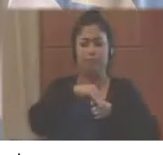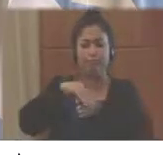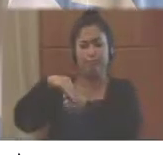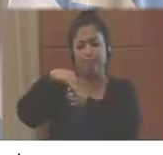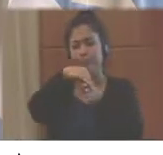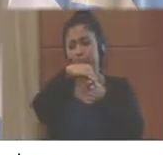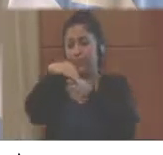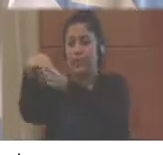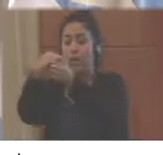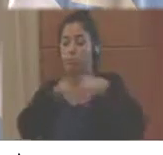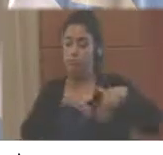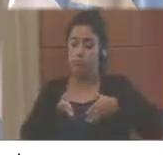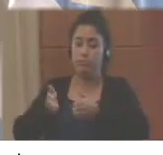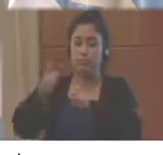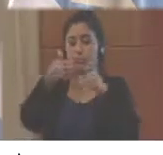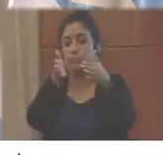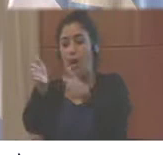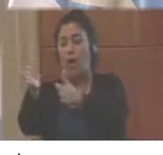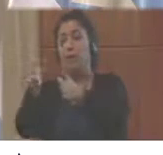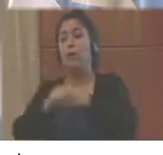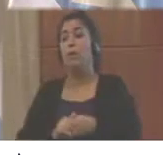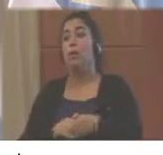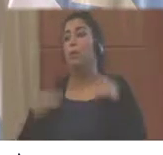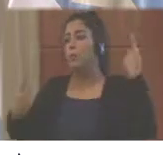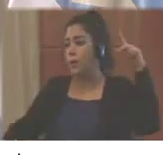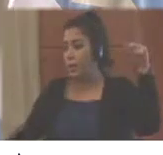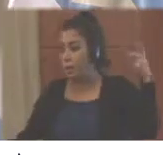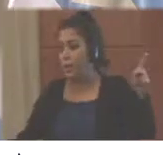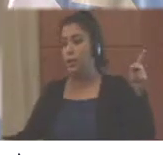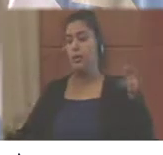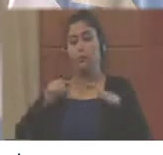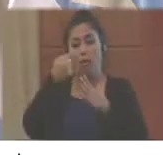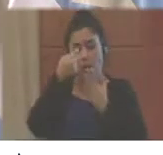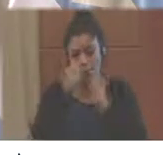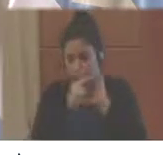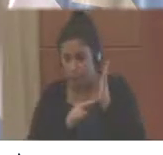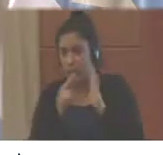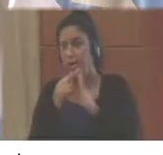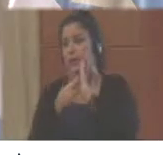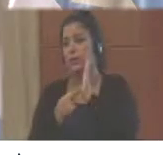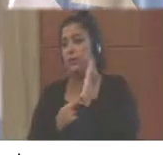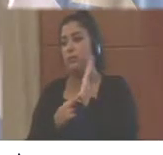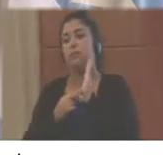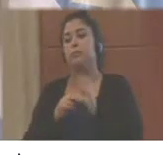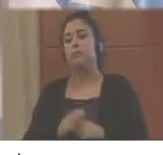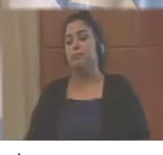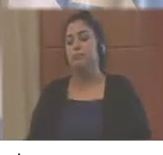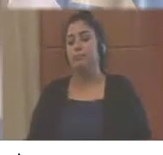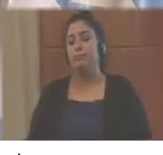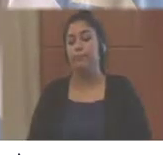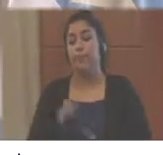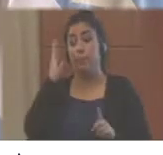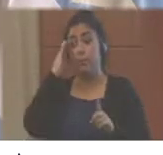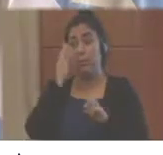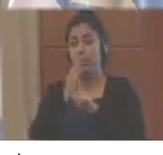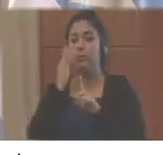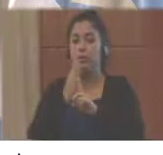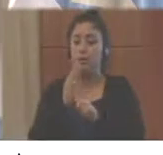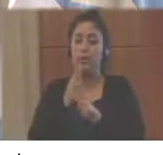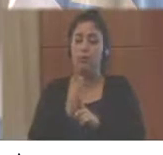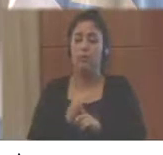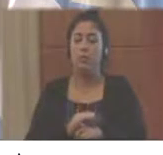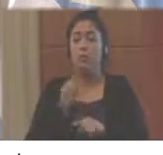have a framework to orient and guide the political decisions from an integral perspective to reduce